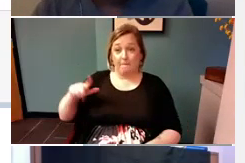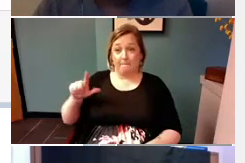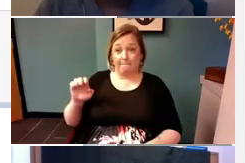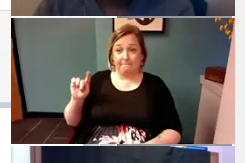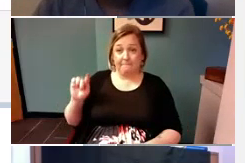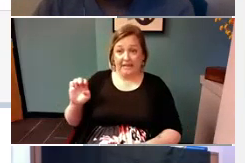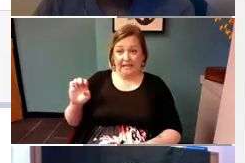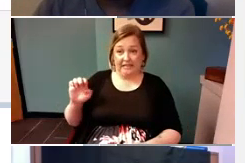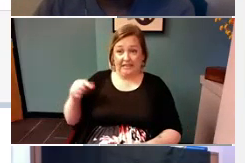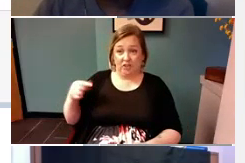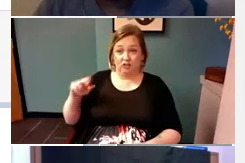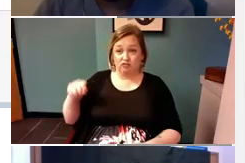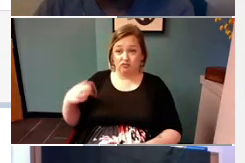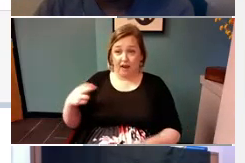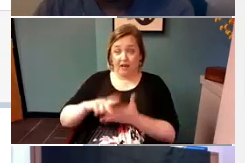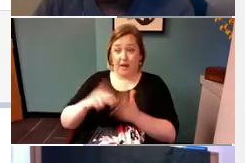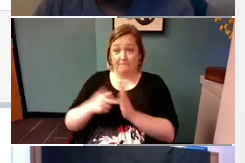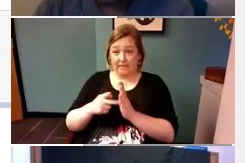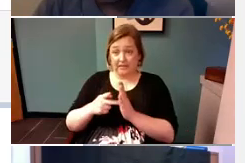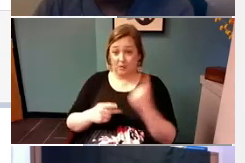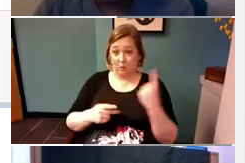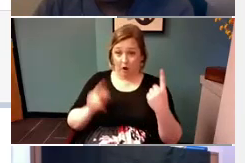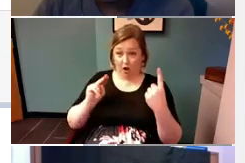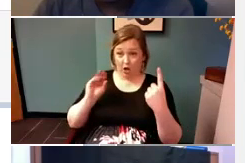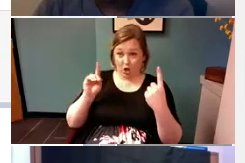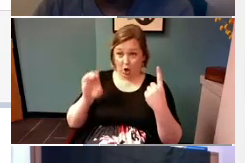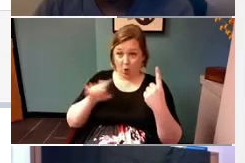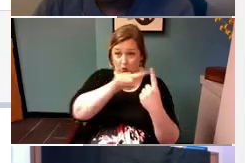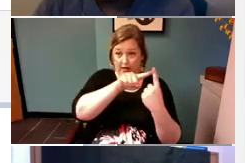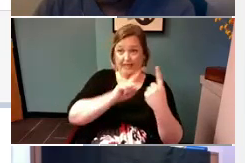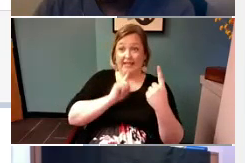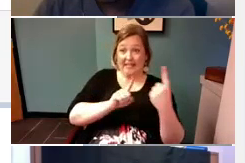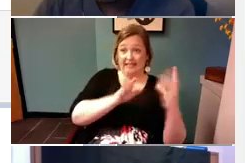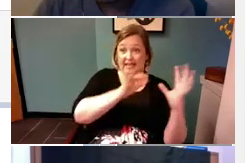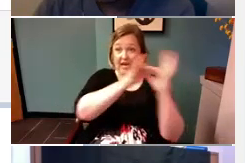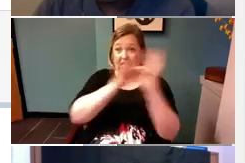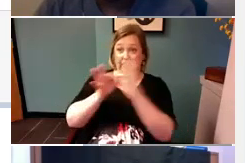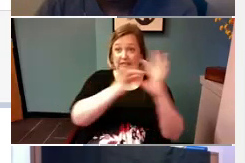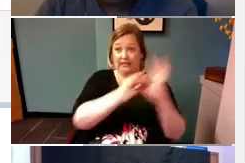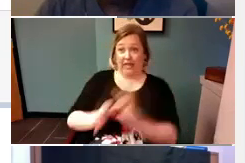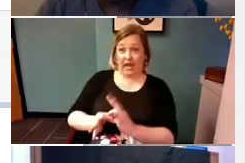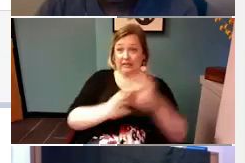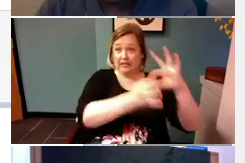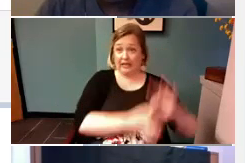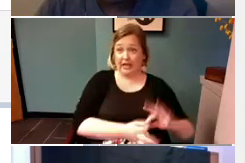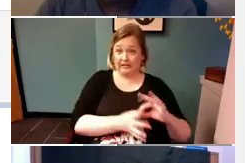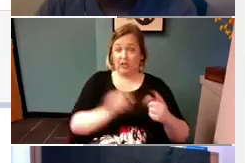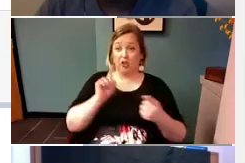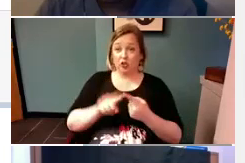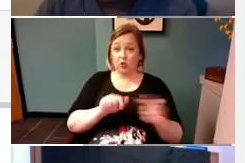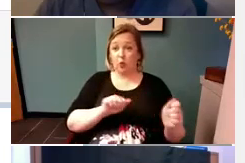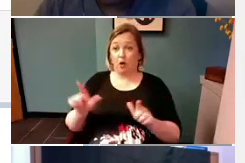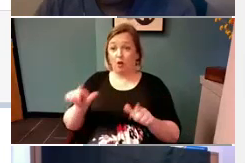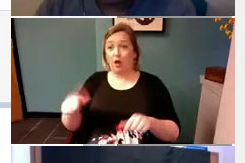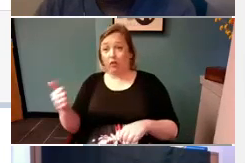other node. That means that we have this connection, we have this connection, we have this